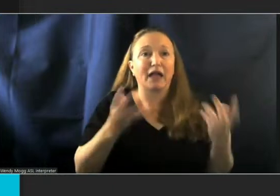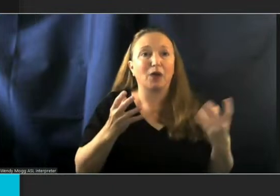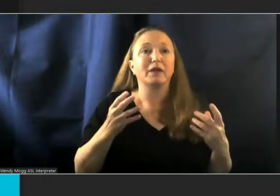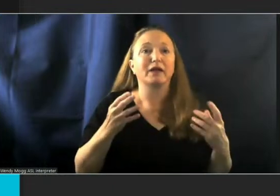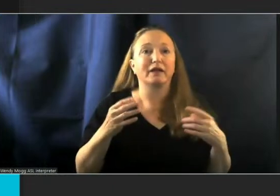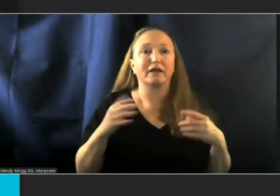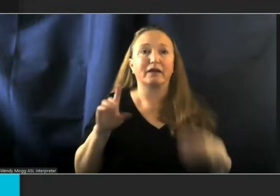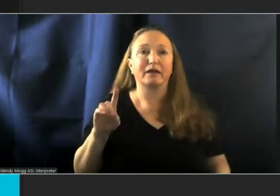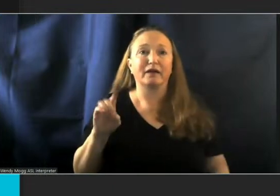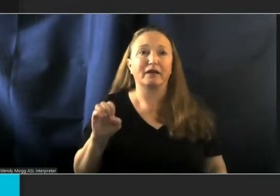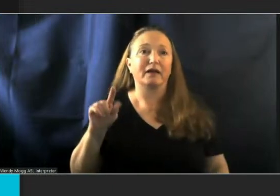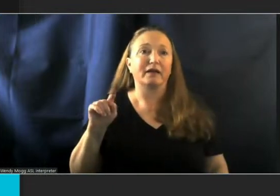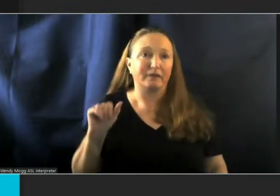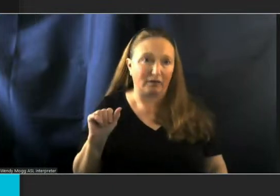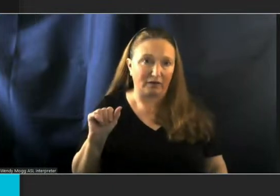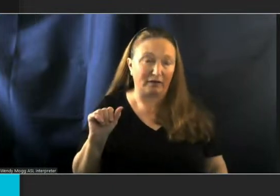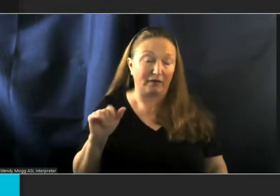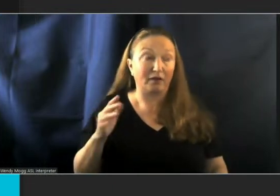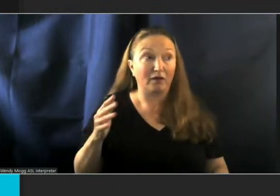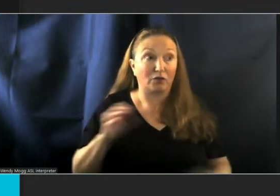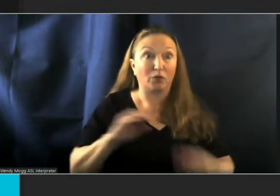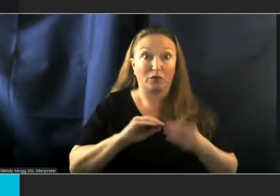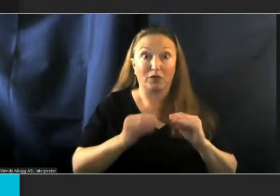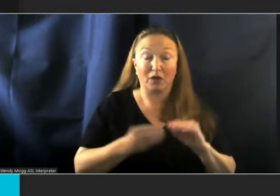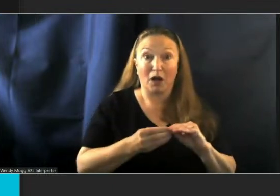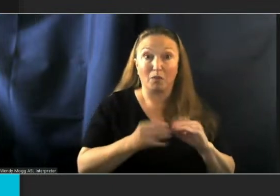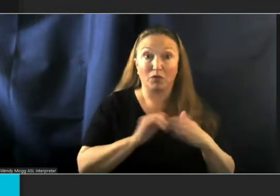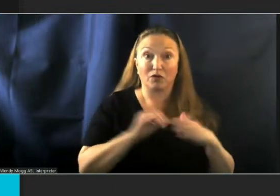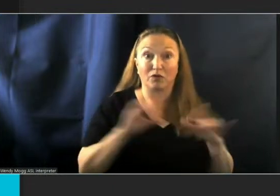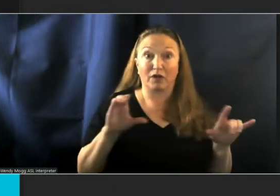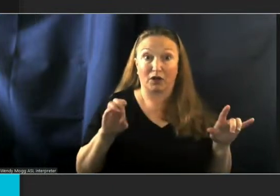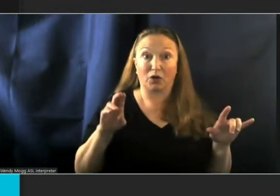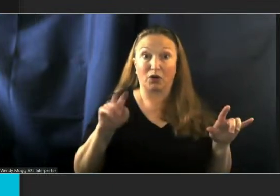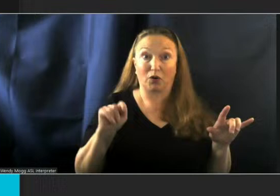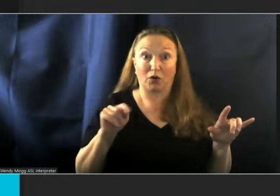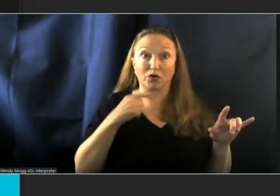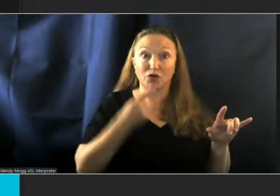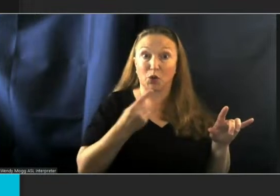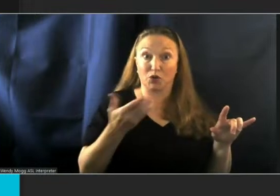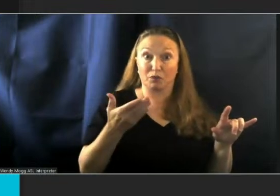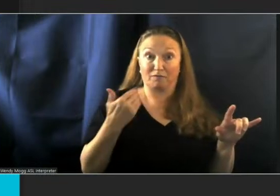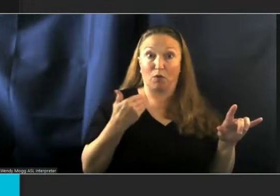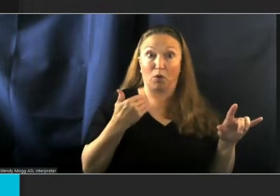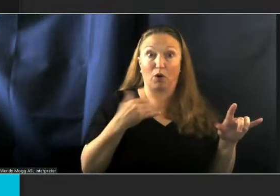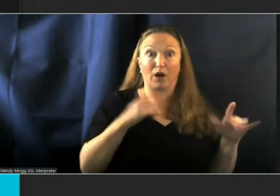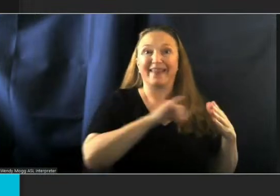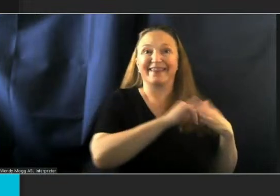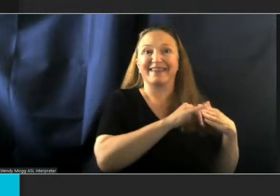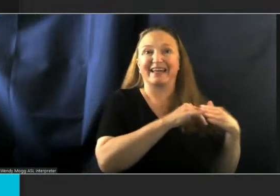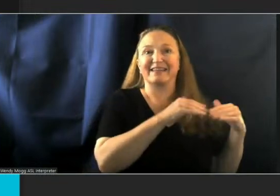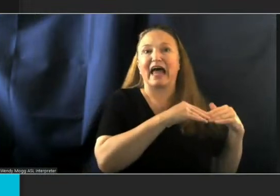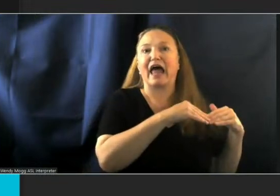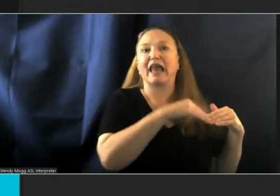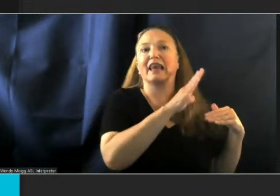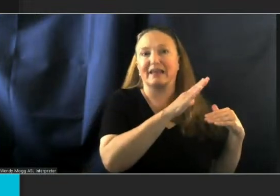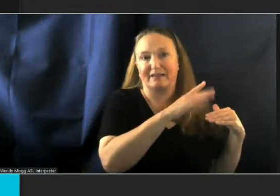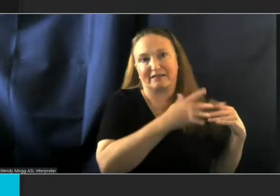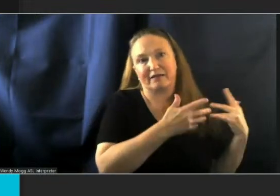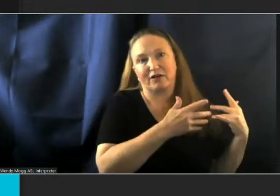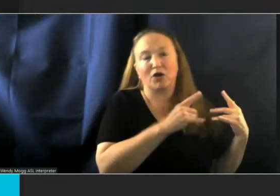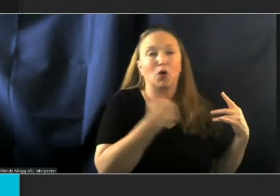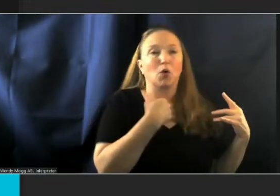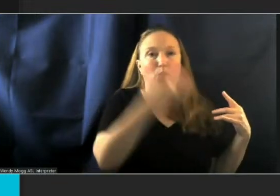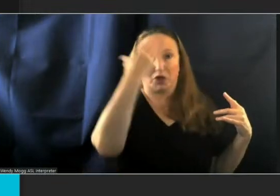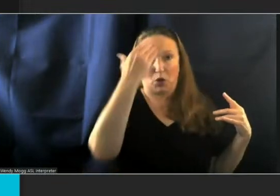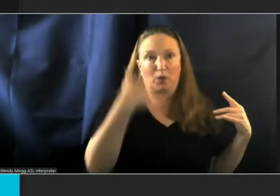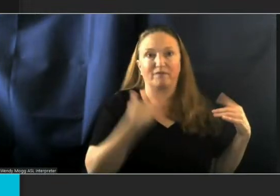those numbers that Kirk reported are certainly undercounting. But we do know that we've at least had 5 of the Delta variant.